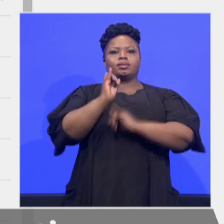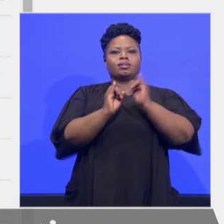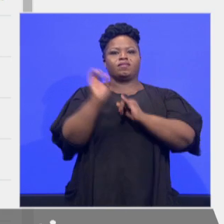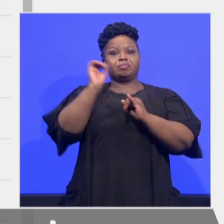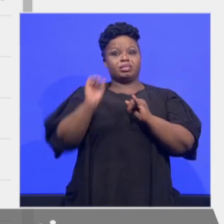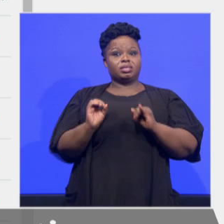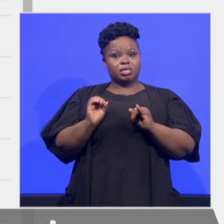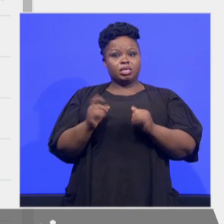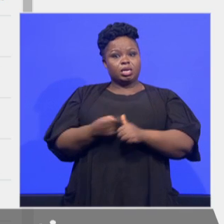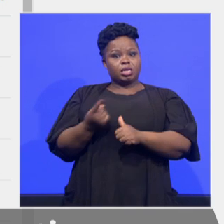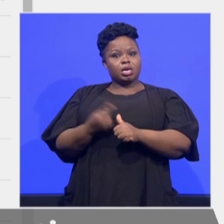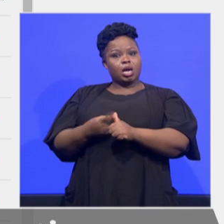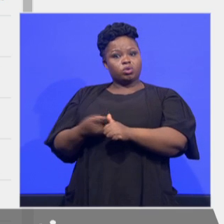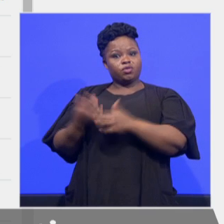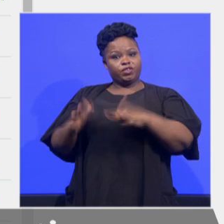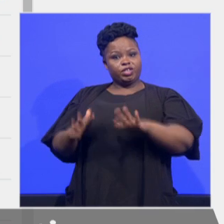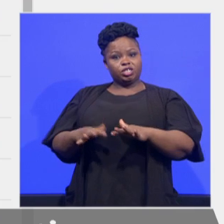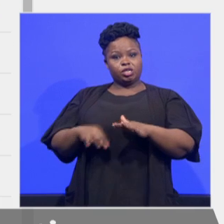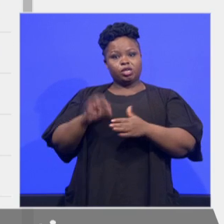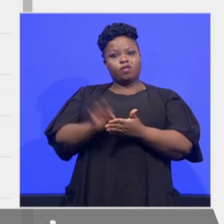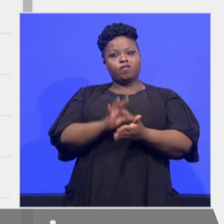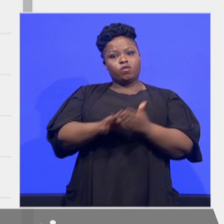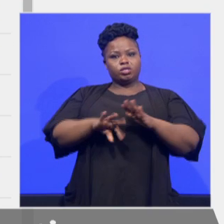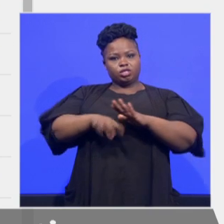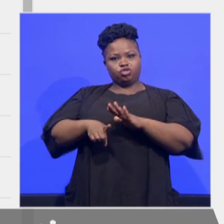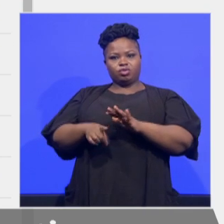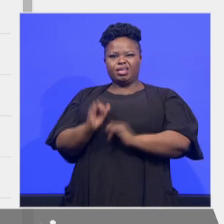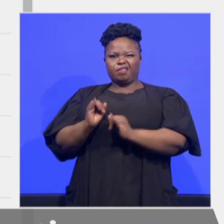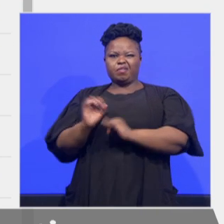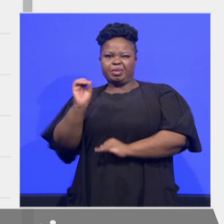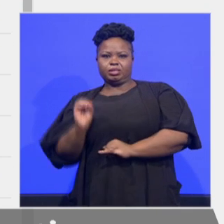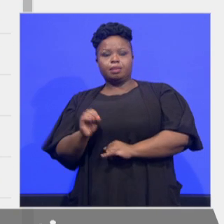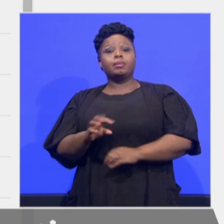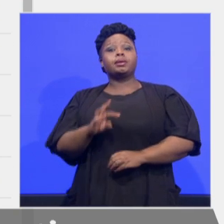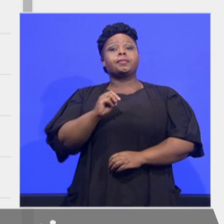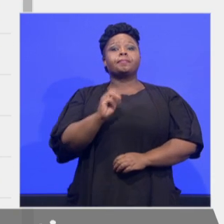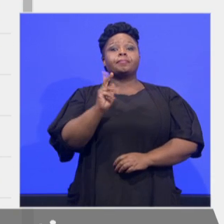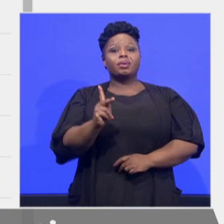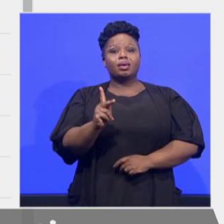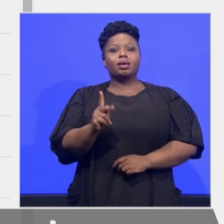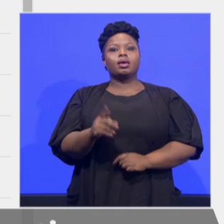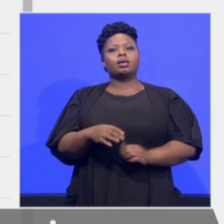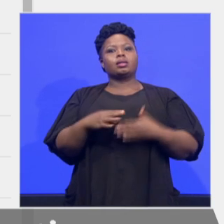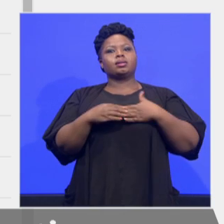of the completed voting districts over there, and the MK party there is leading by